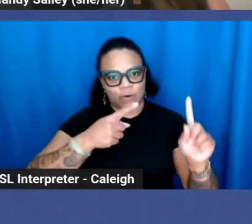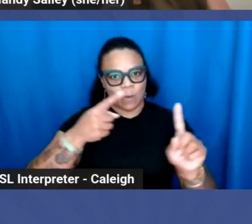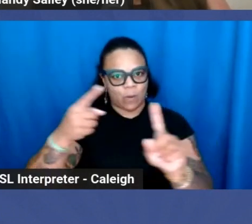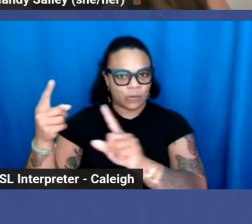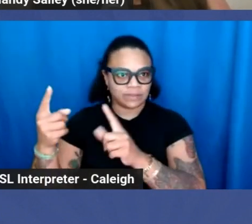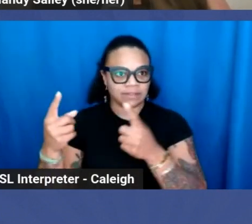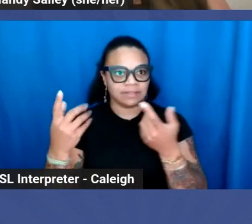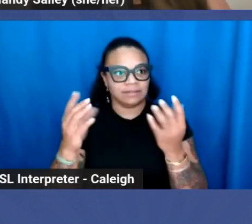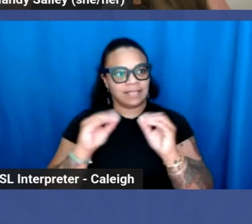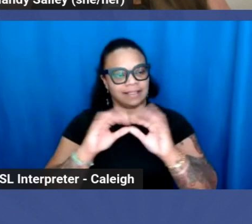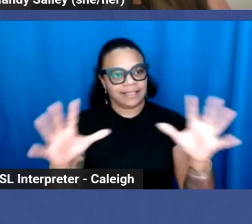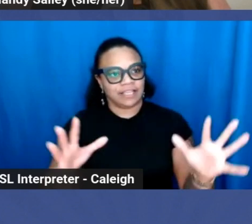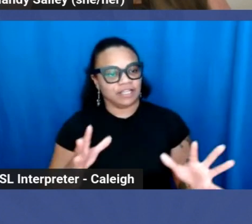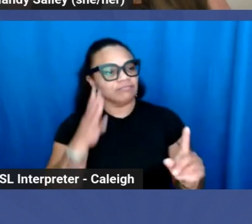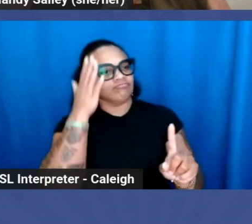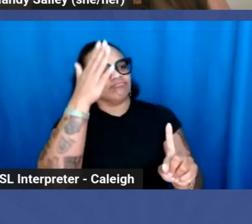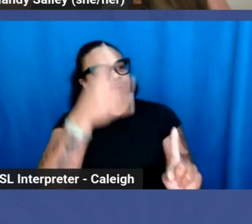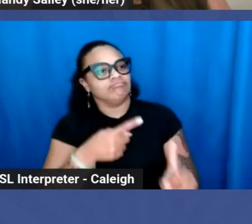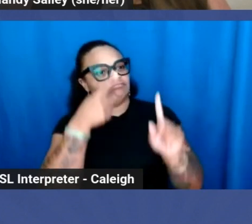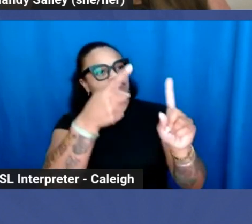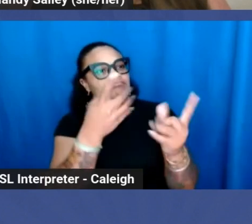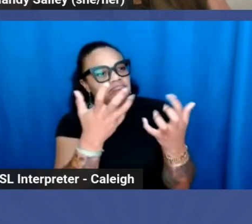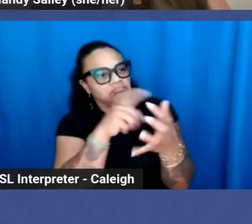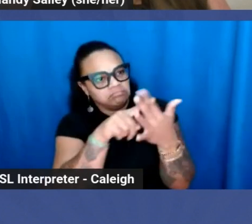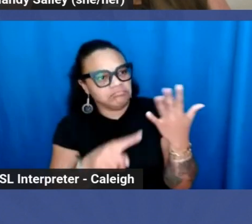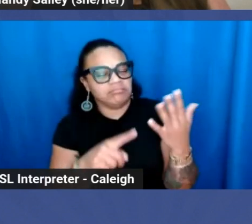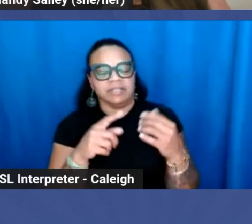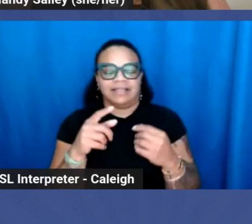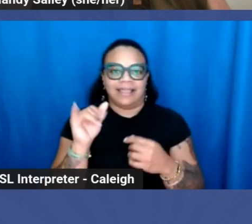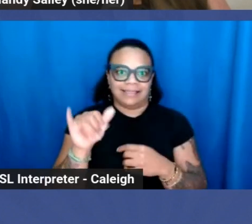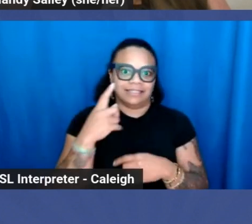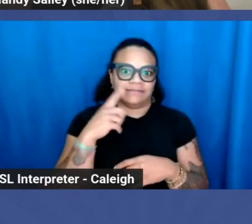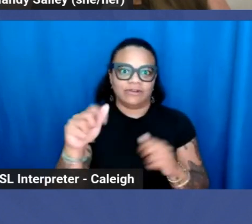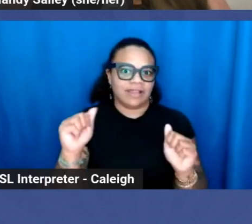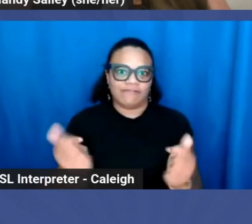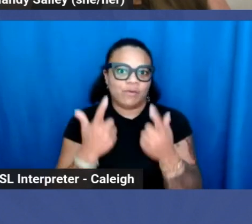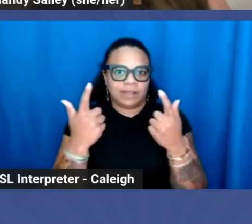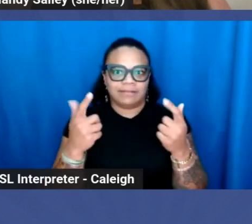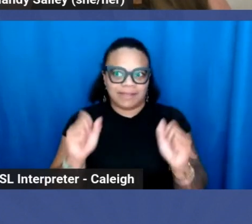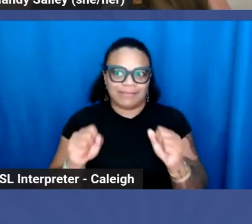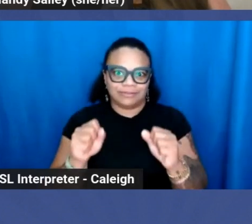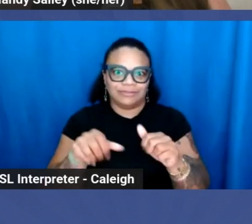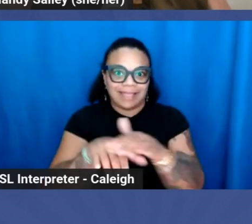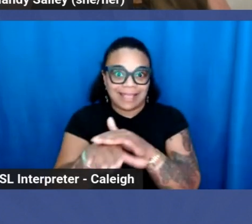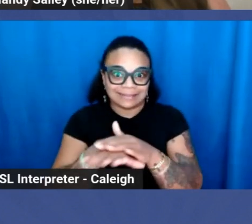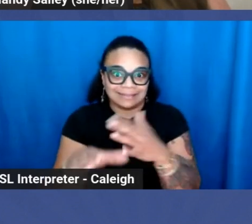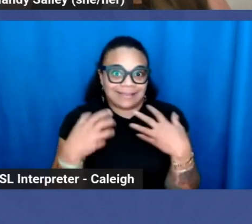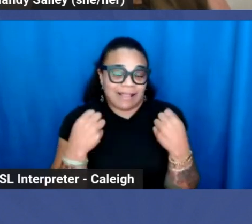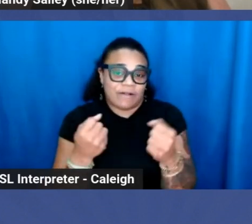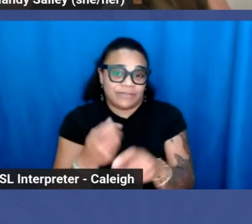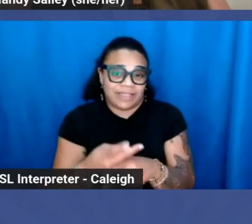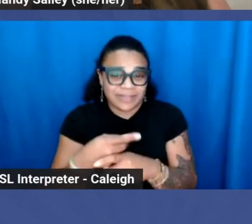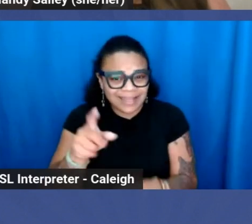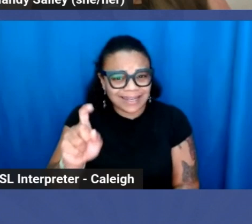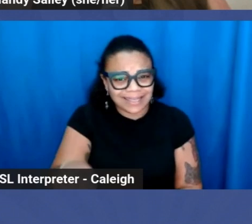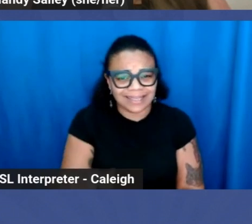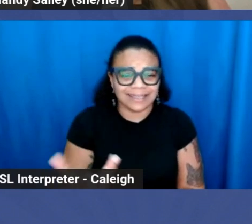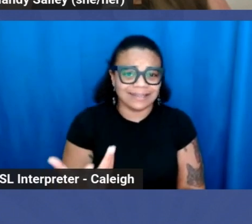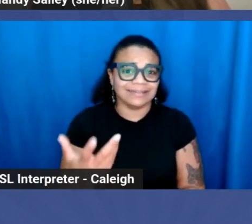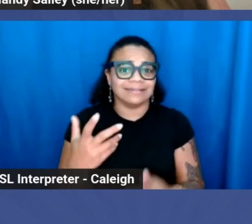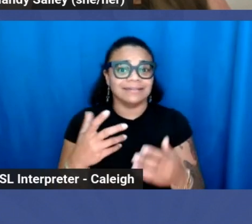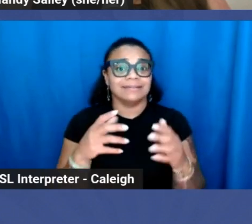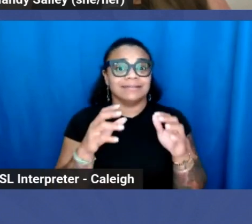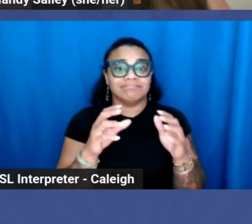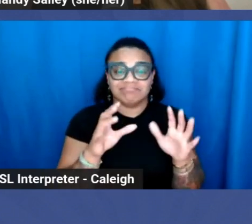clear objectives, and that is for everyone to be able to access the healthcare that they need affordably,